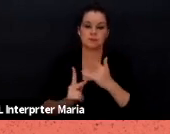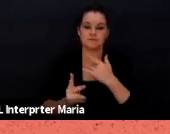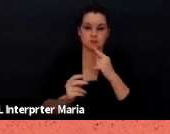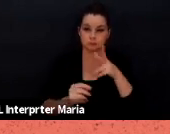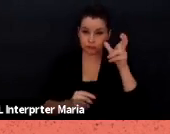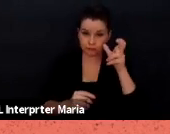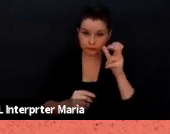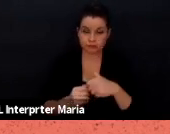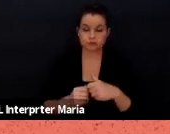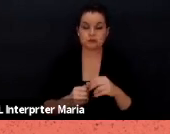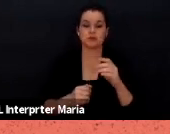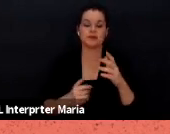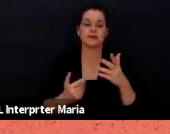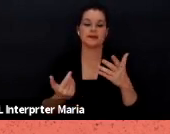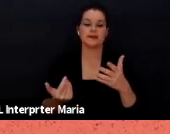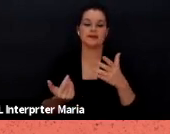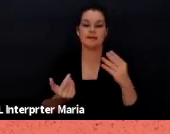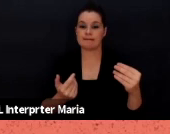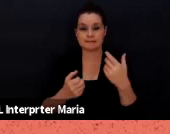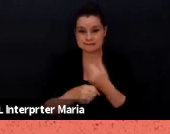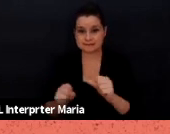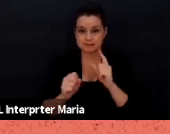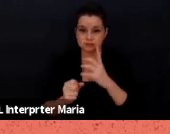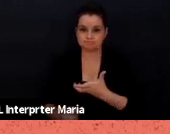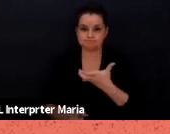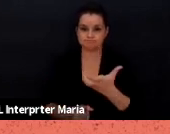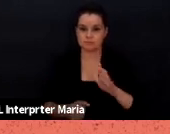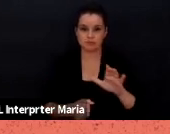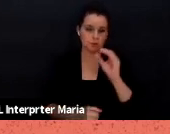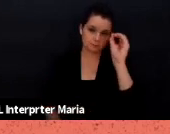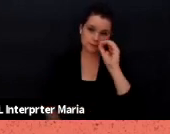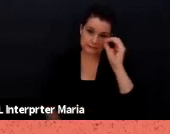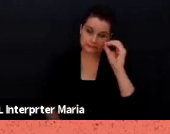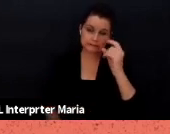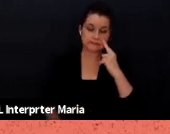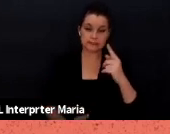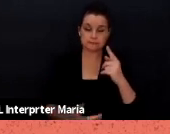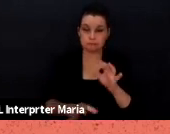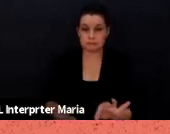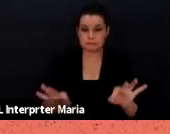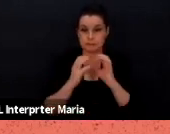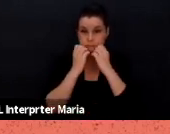heard and safe to express their opinions in a meaningful way.